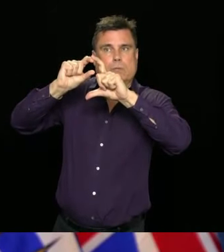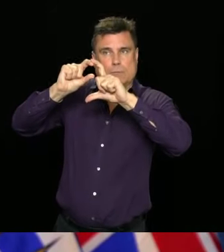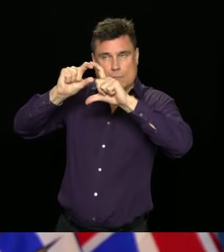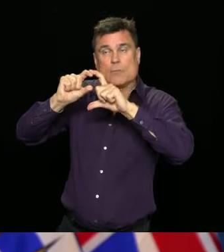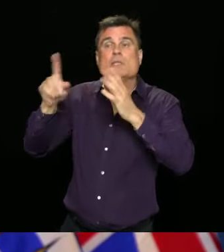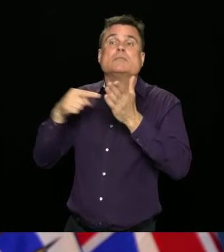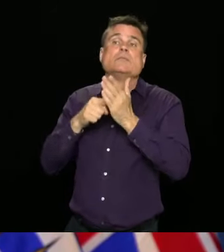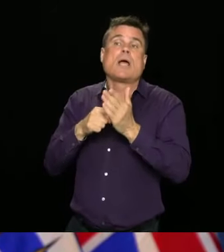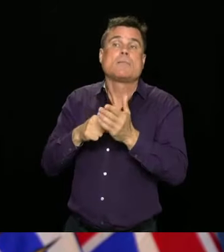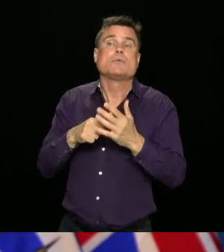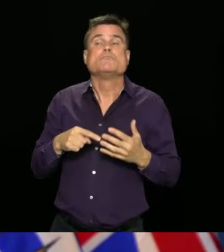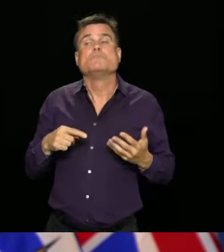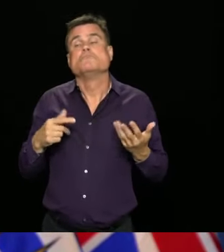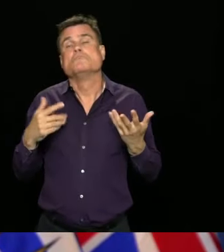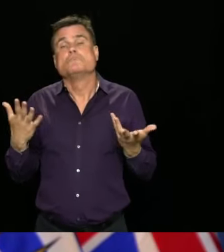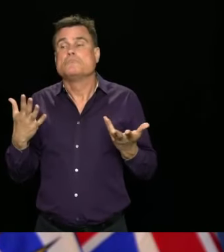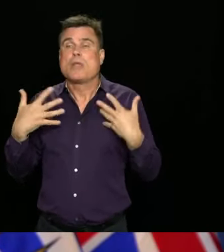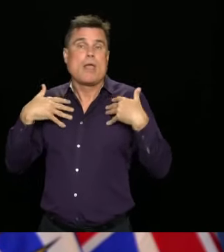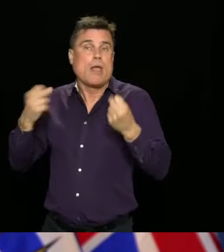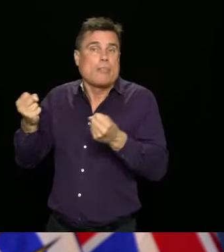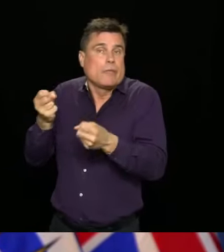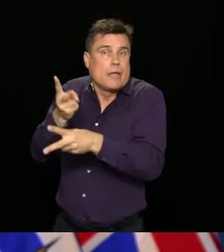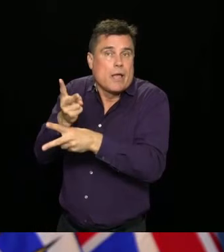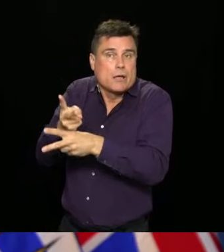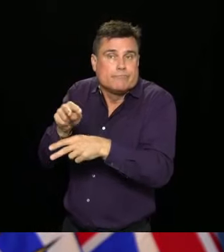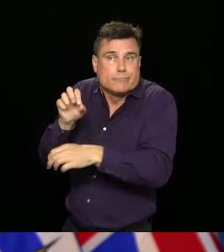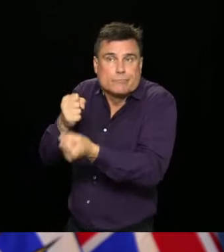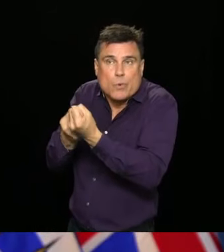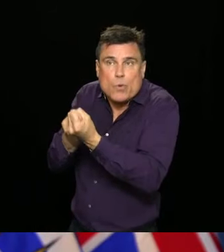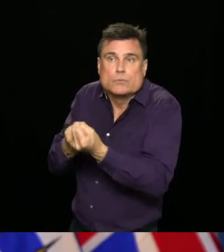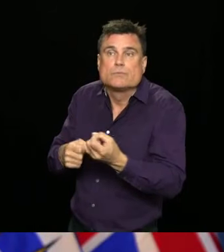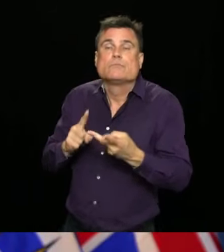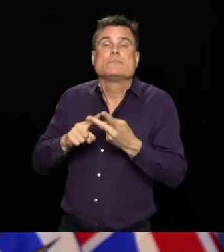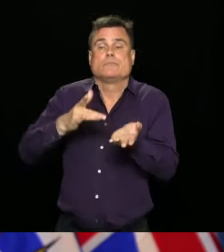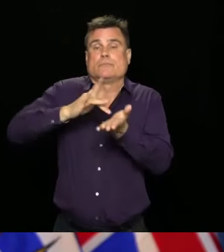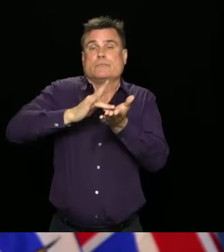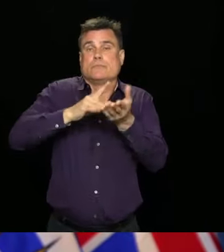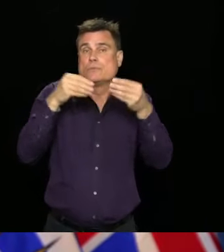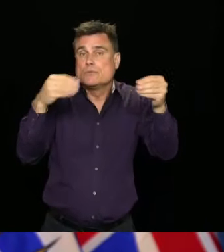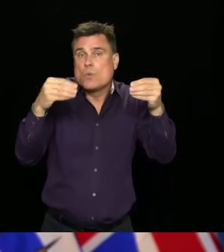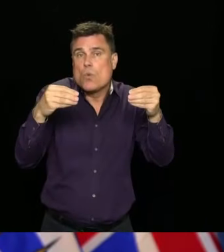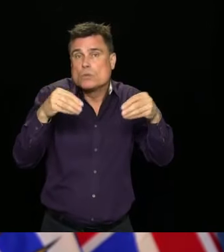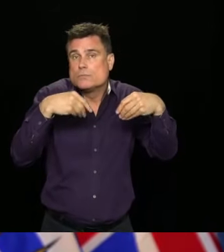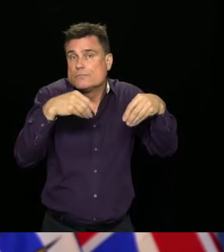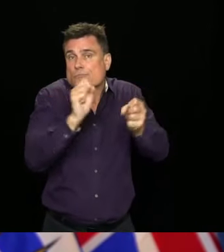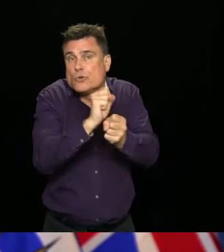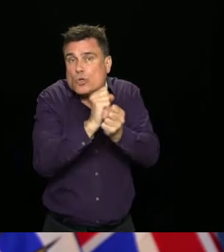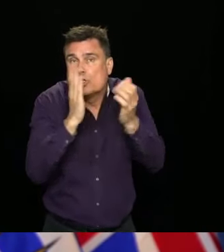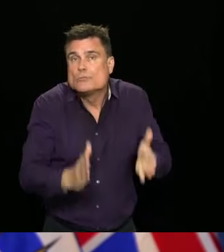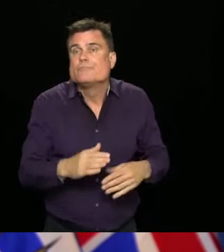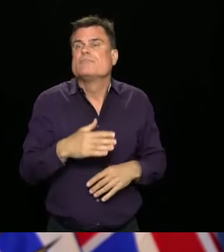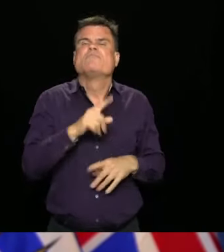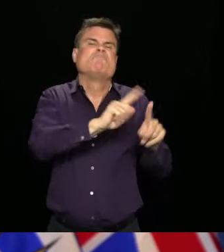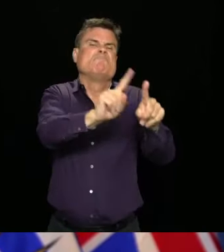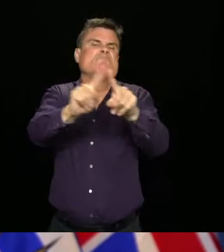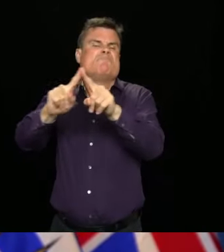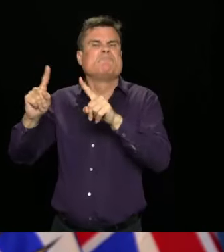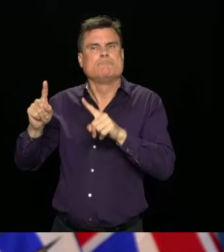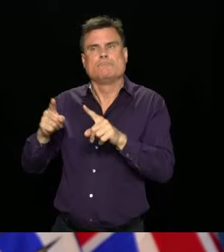program, including peer support, harm reduction workers, pharmacy staff, home share caregivers, and grocery store